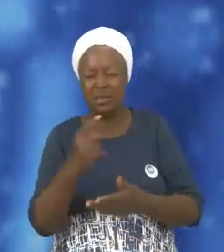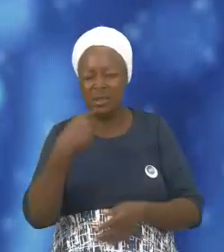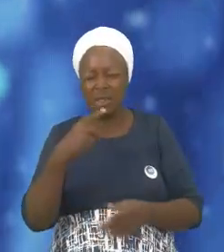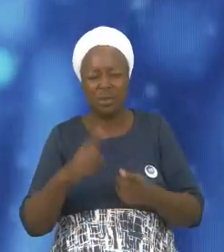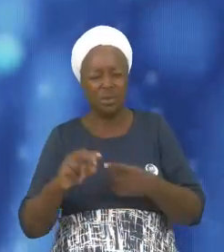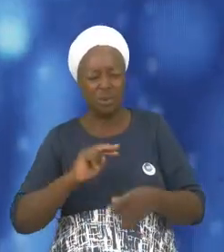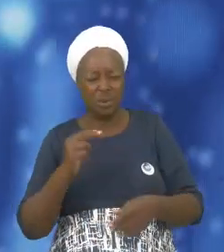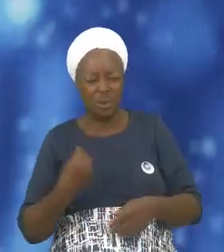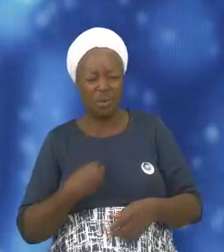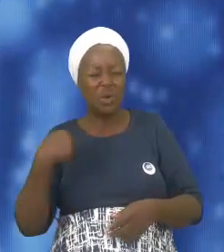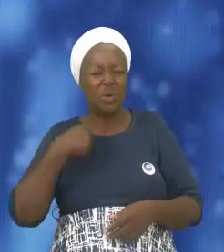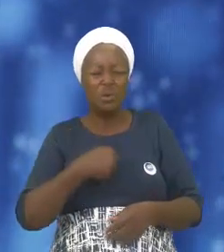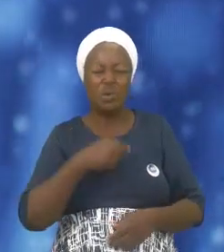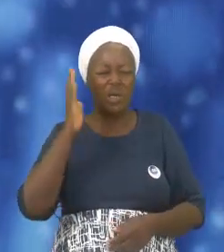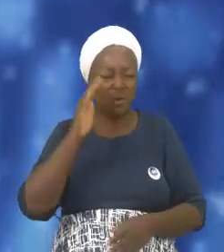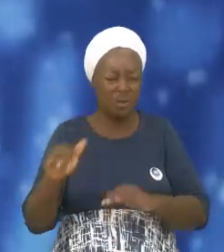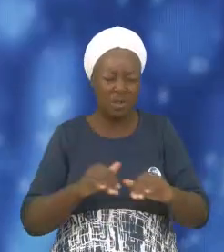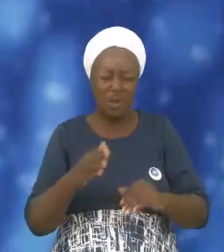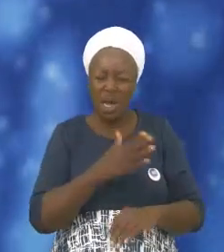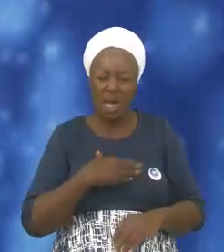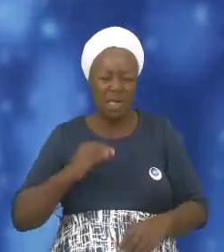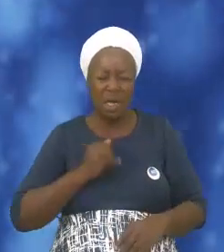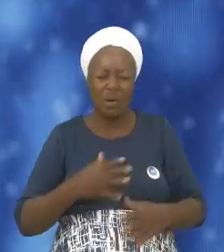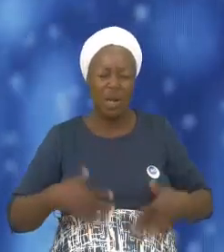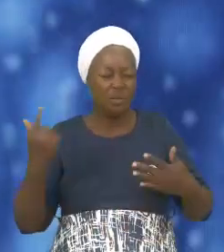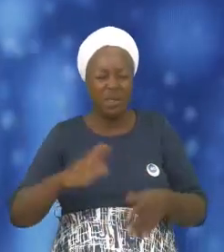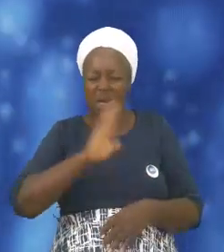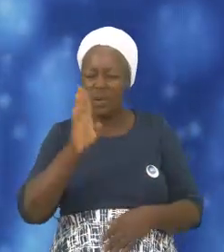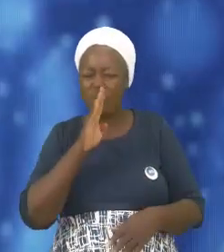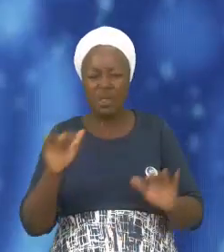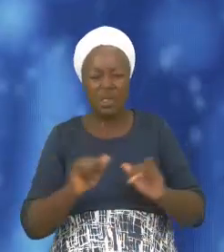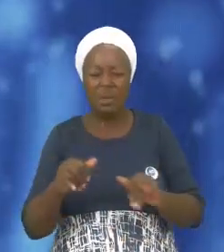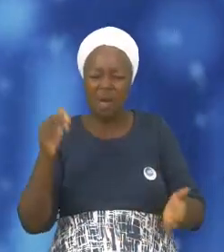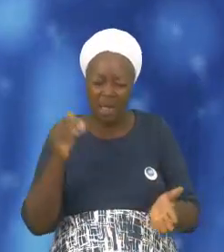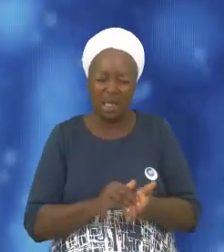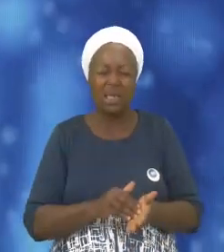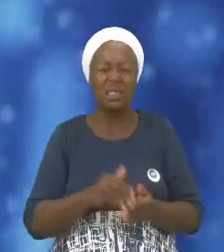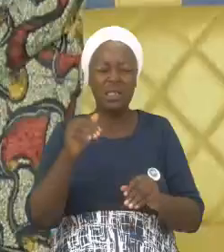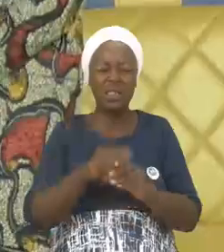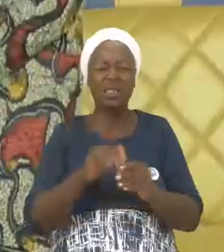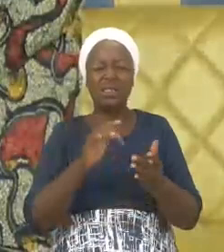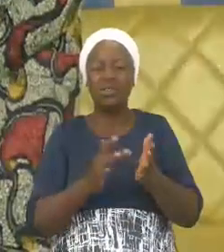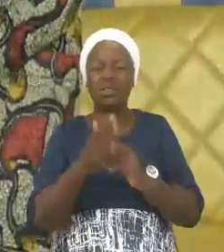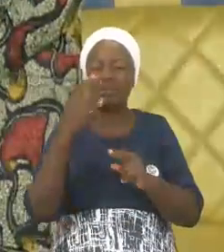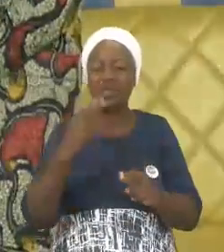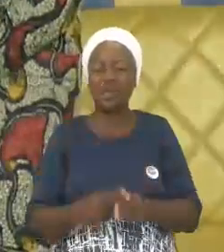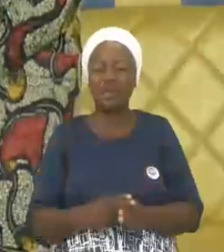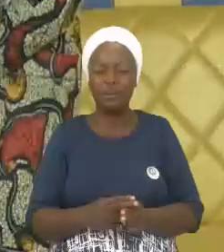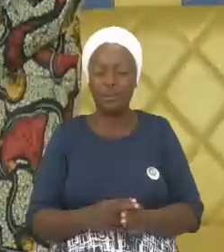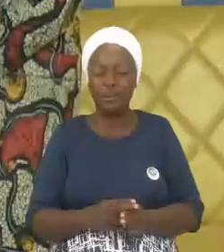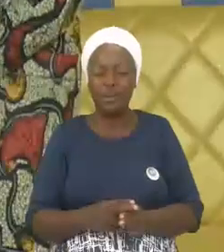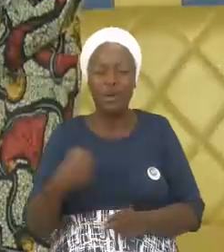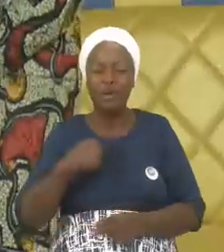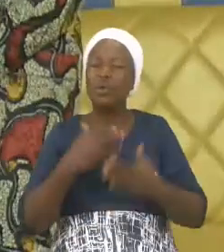us, we will do, and our lives will never be the same again in Jesus' name. We thank